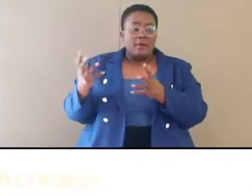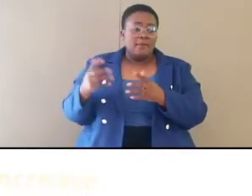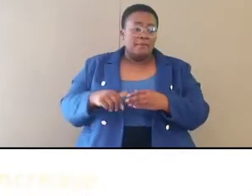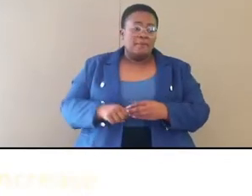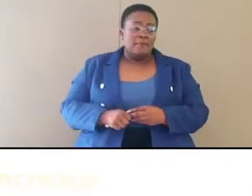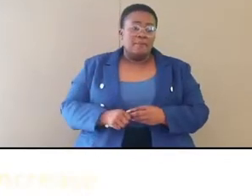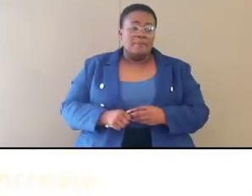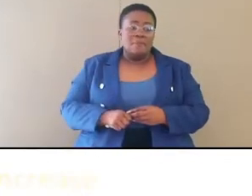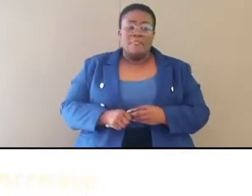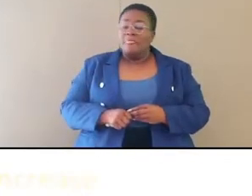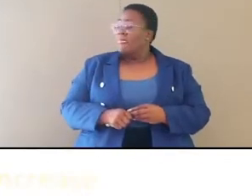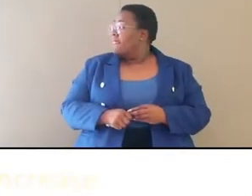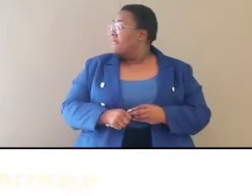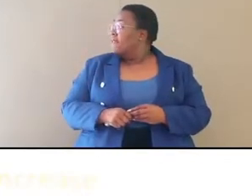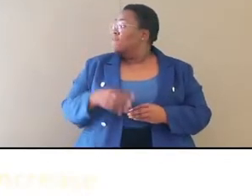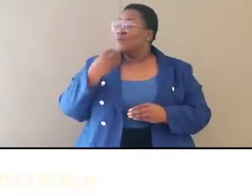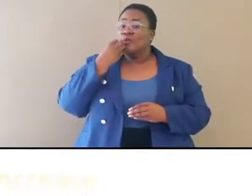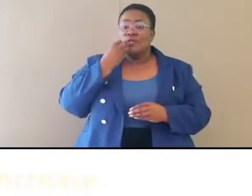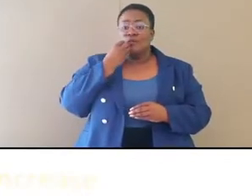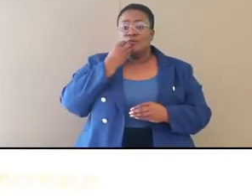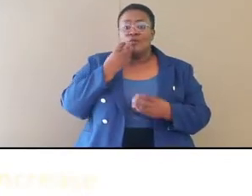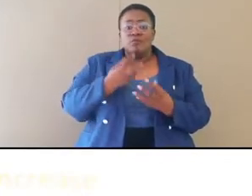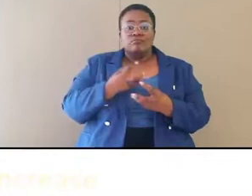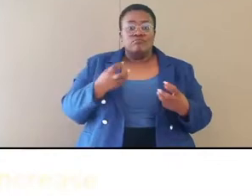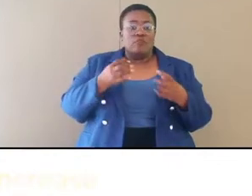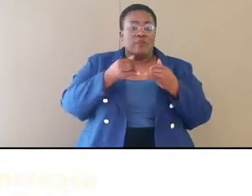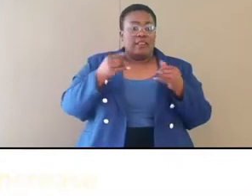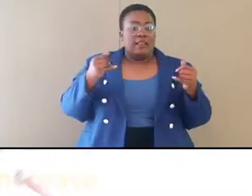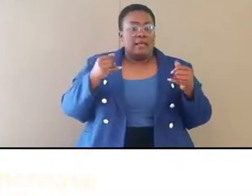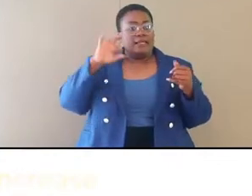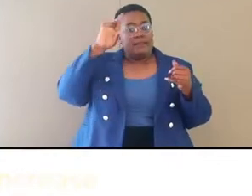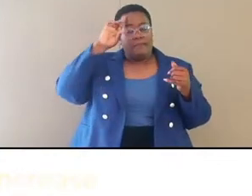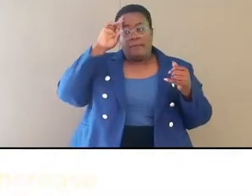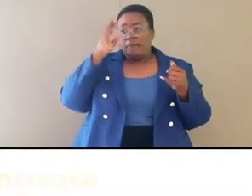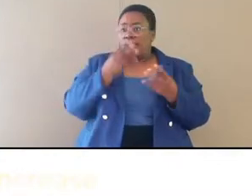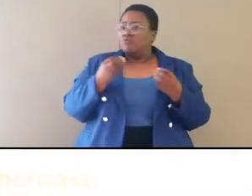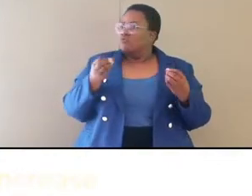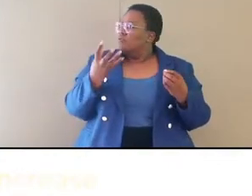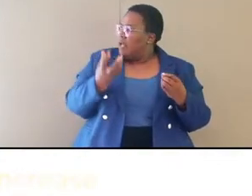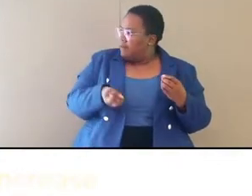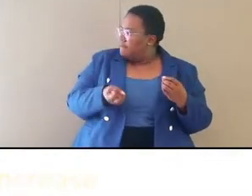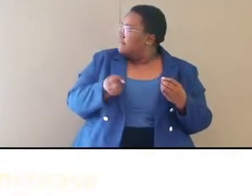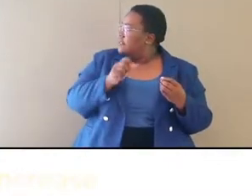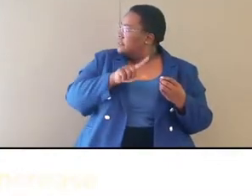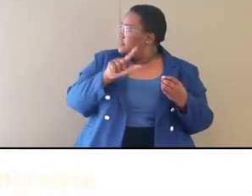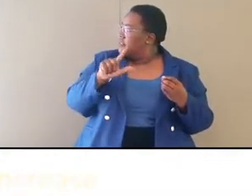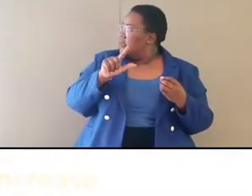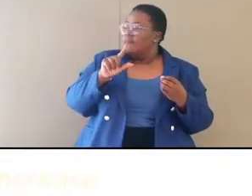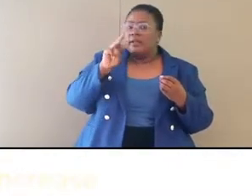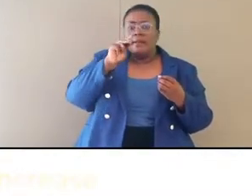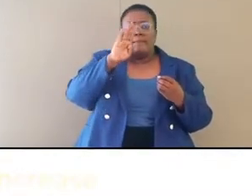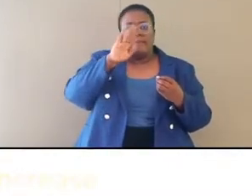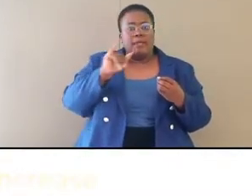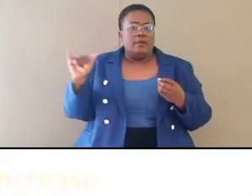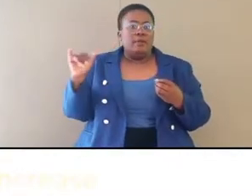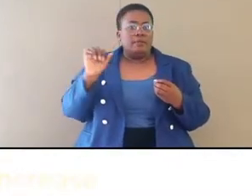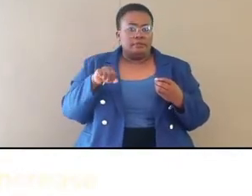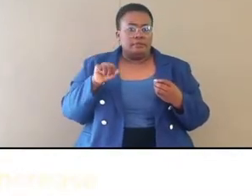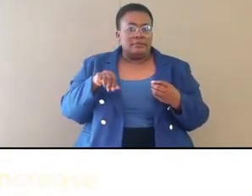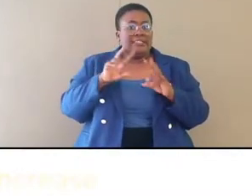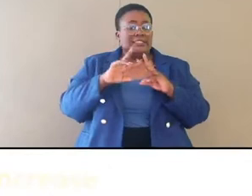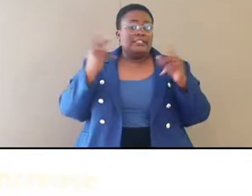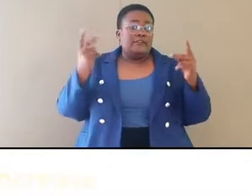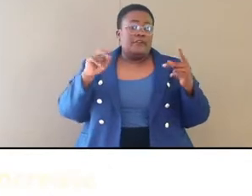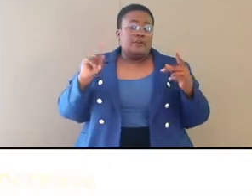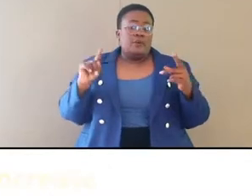to the food poverty line, remember with the child support grant, we already have a budget of 77 billion rand. So the differences